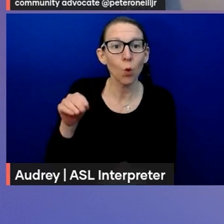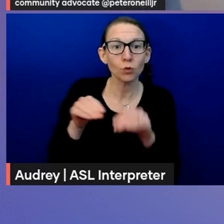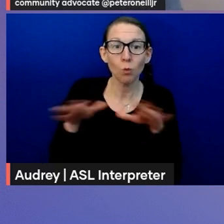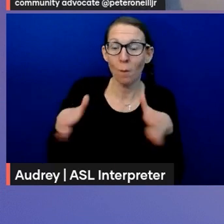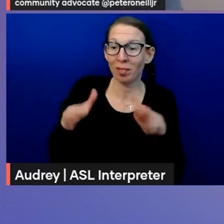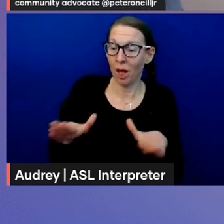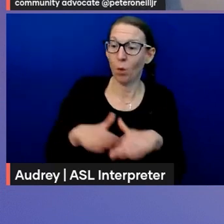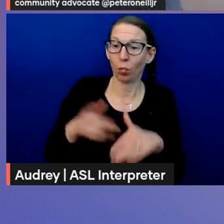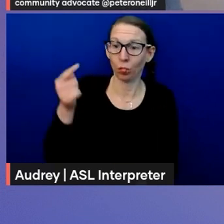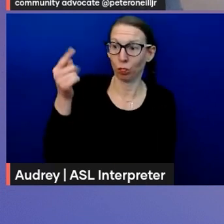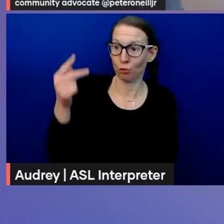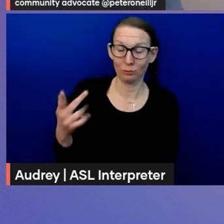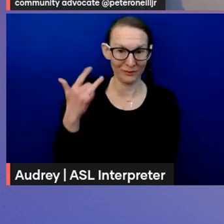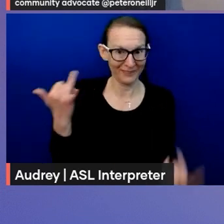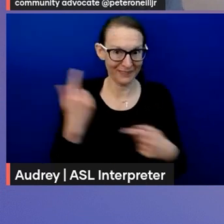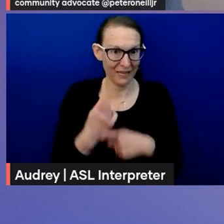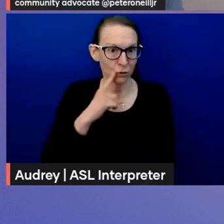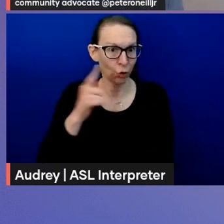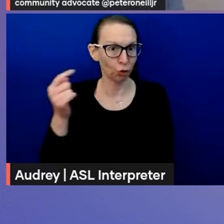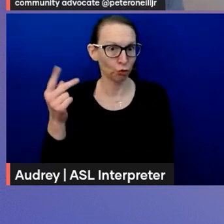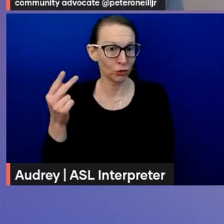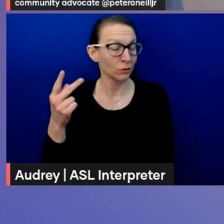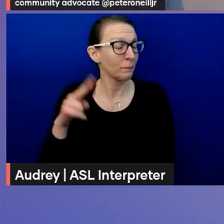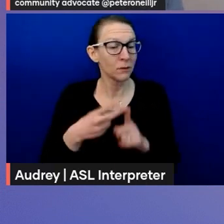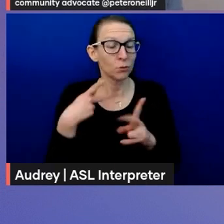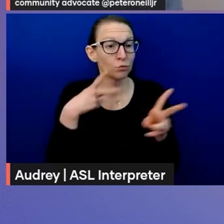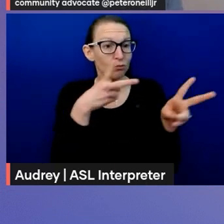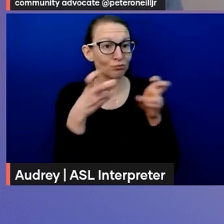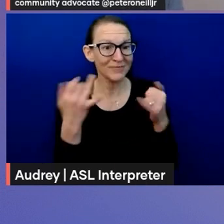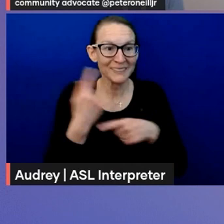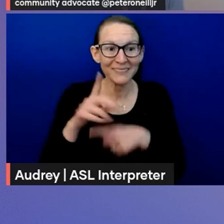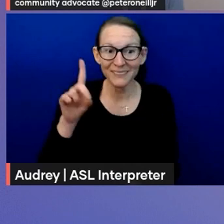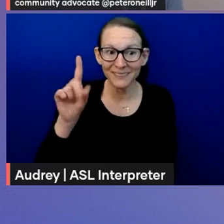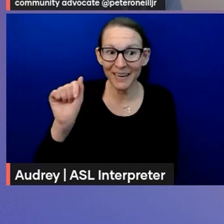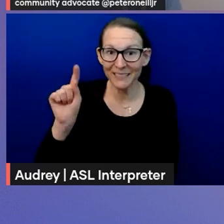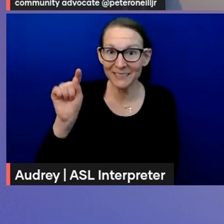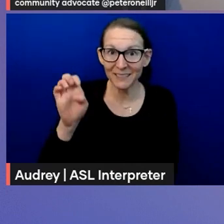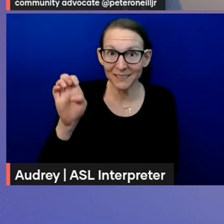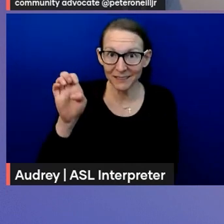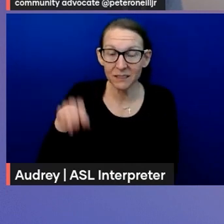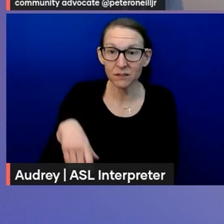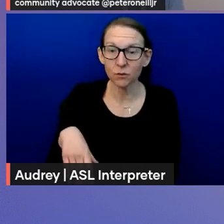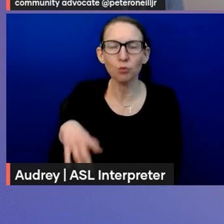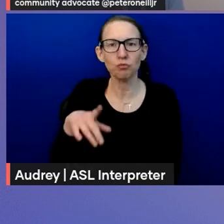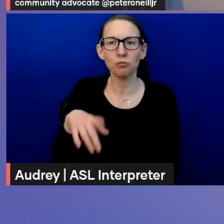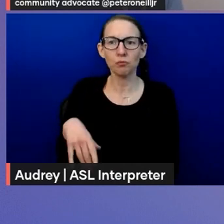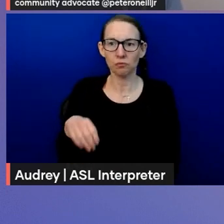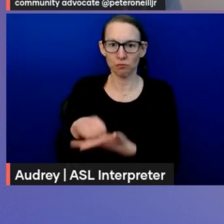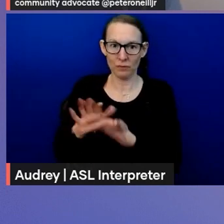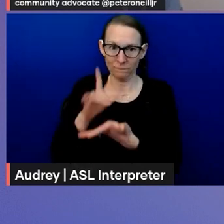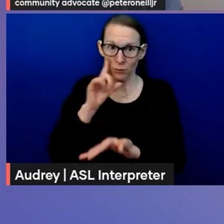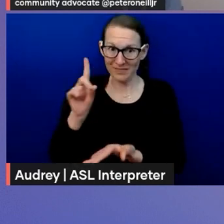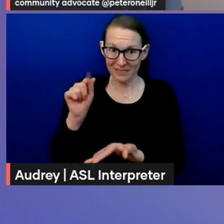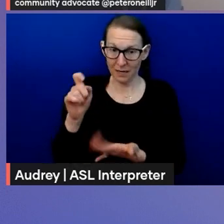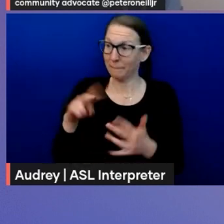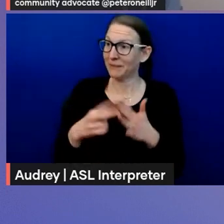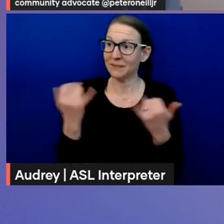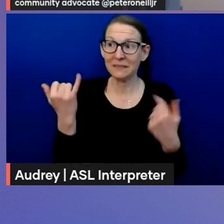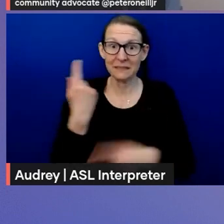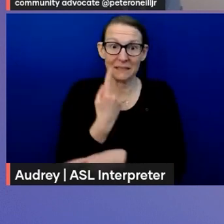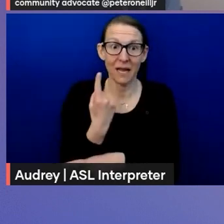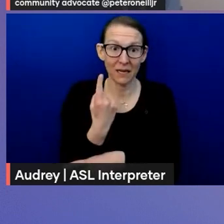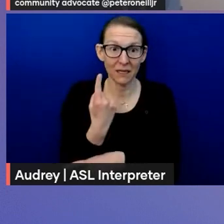Thursday. And so let's get today's date, or let's get the date of today. And so today is going to